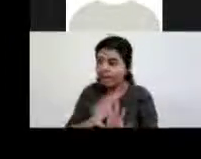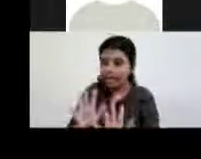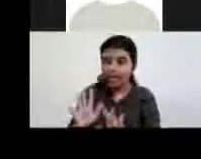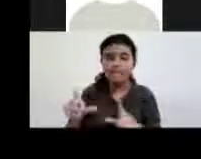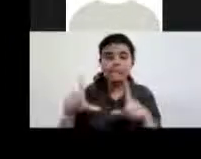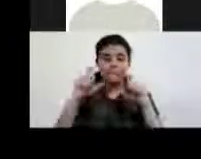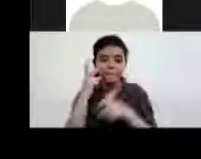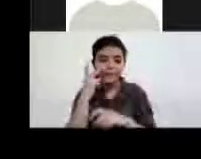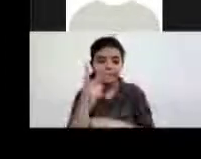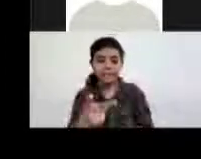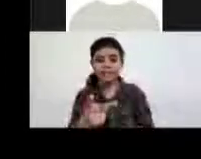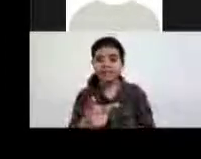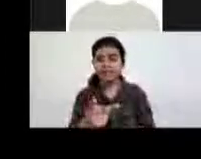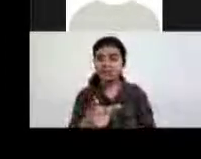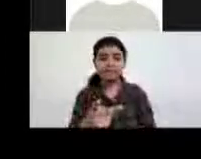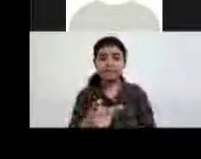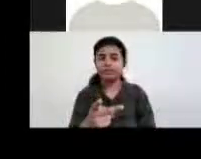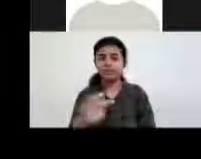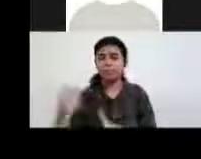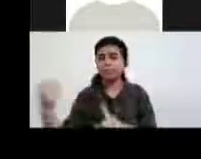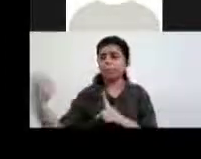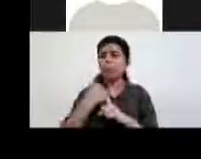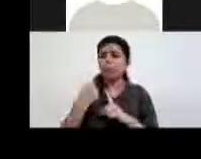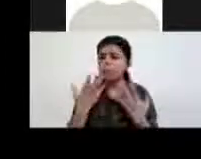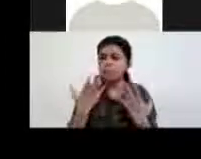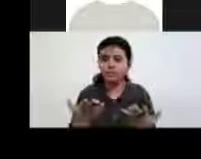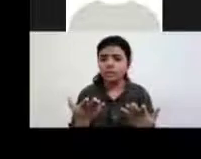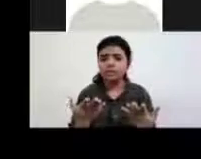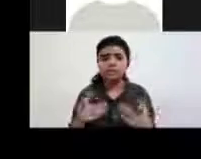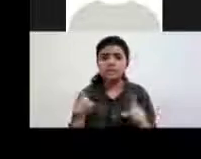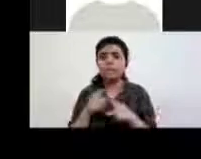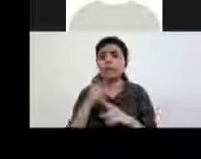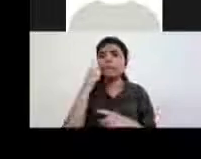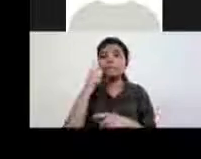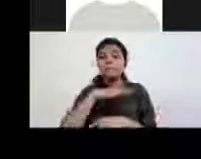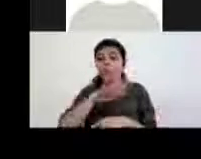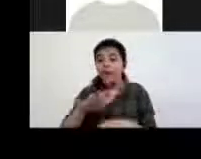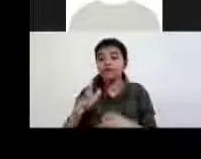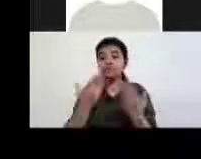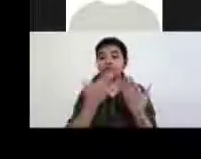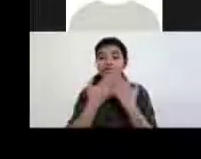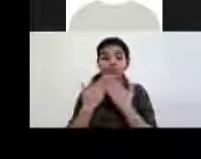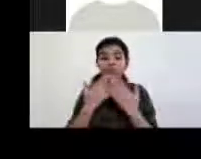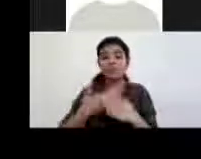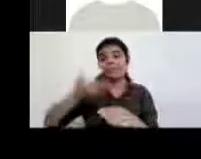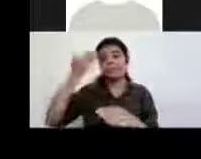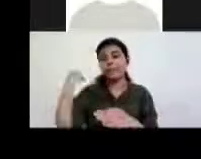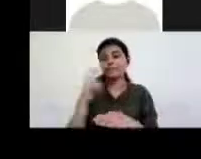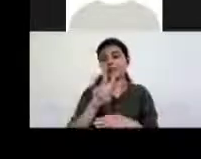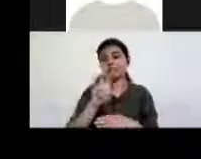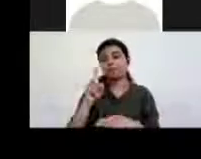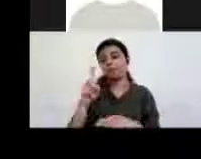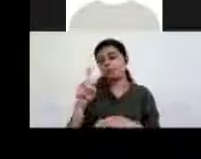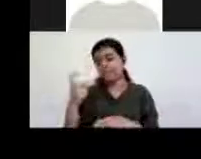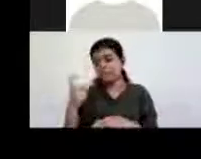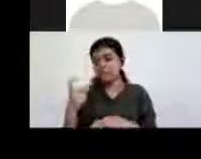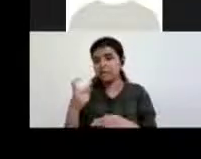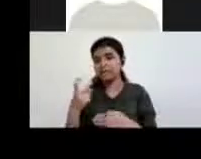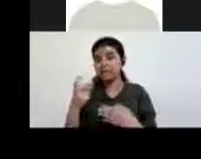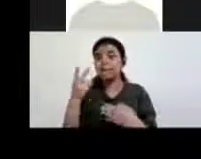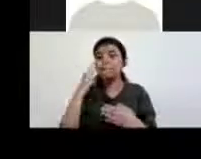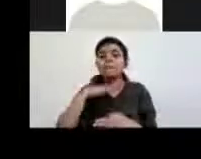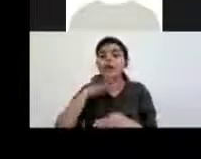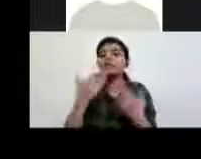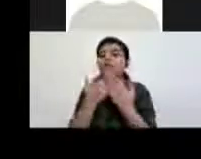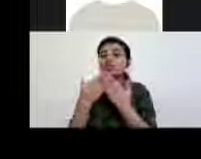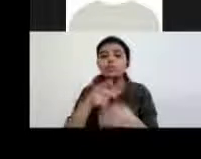that definitely hit me when I was visiting a blind school in Bangalore in 2017. And that was exactly this kind